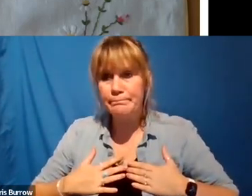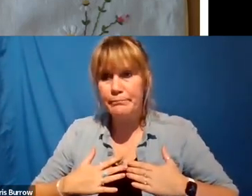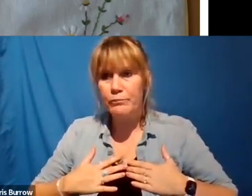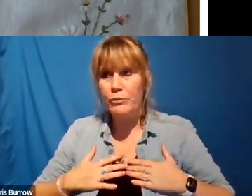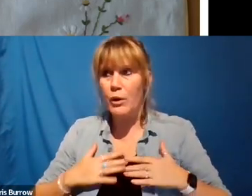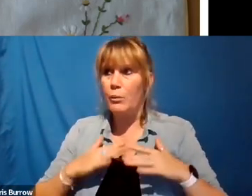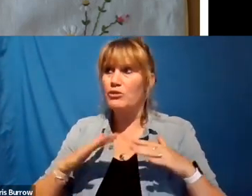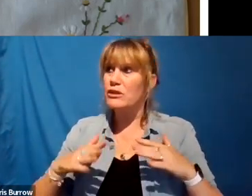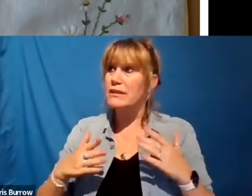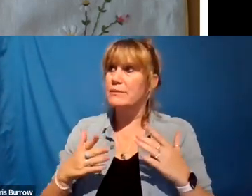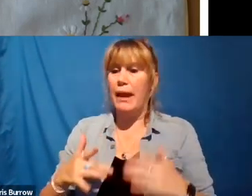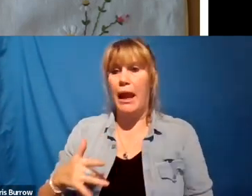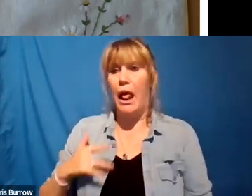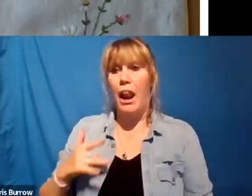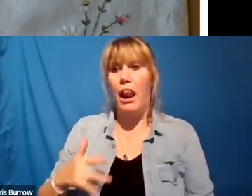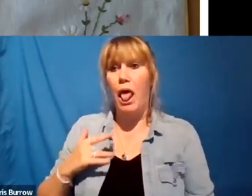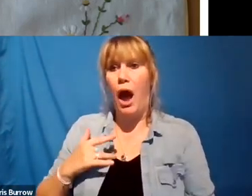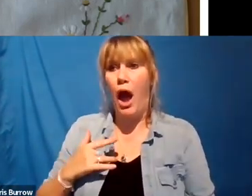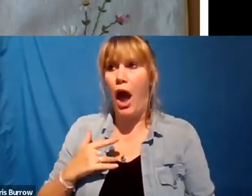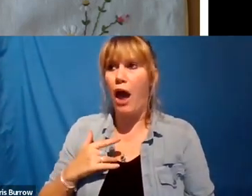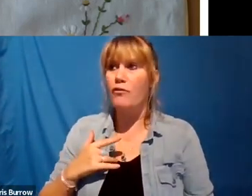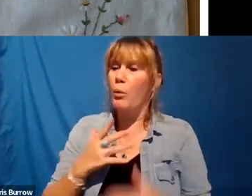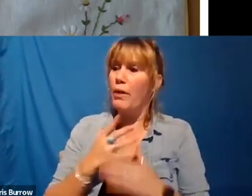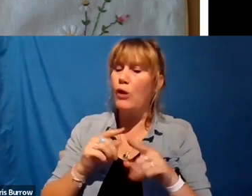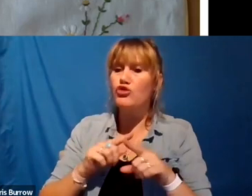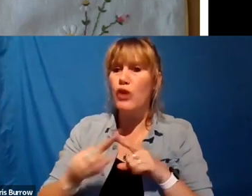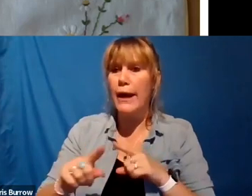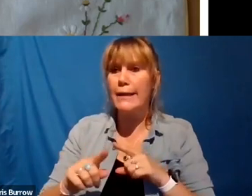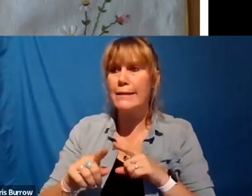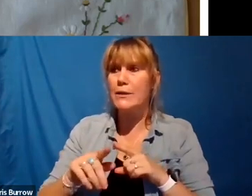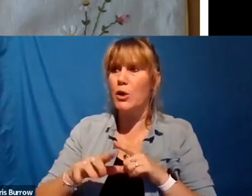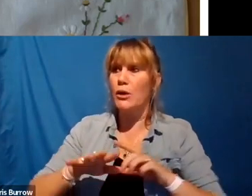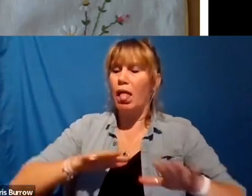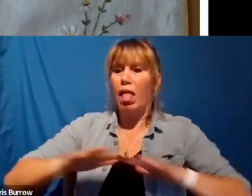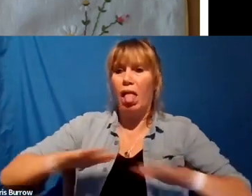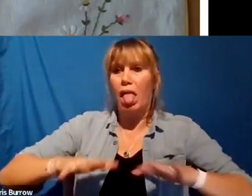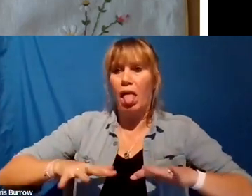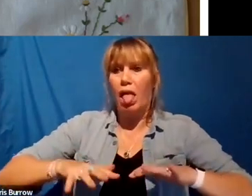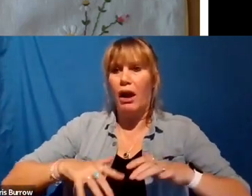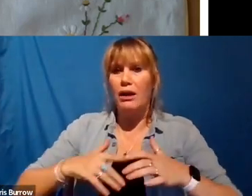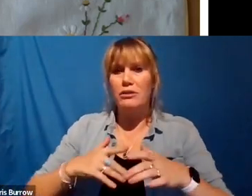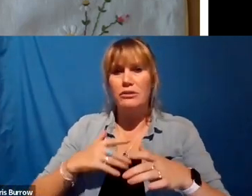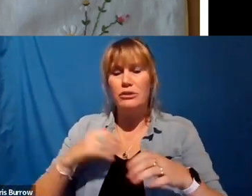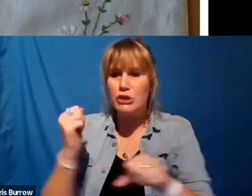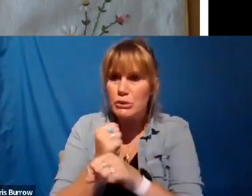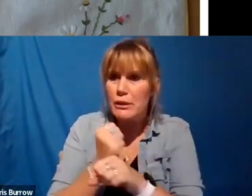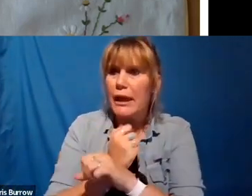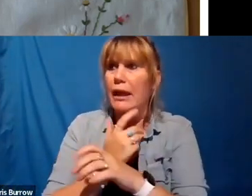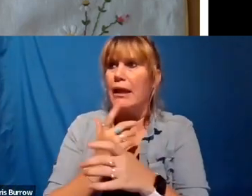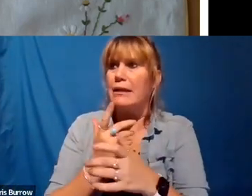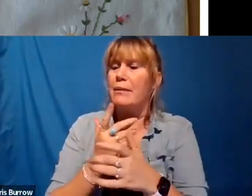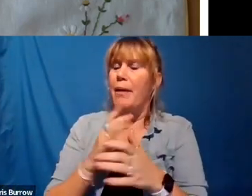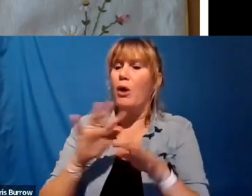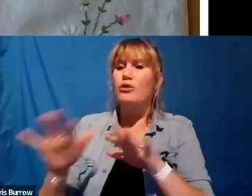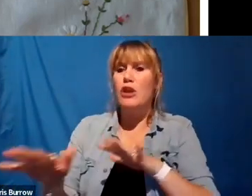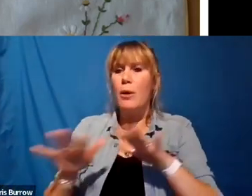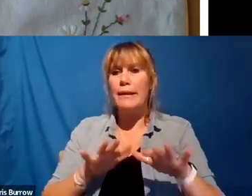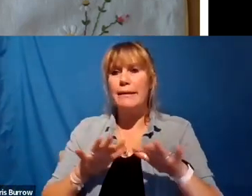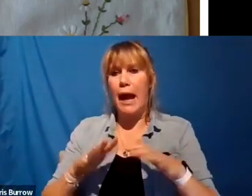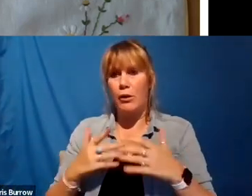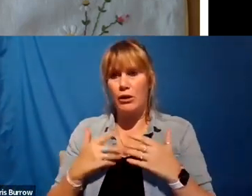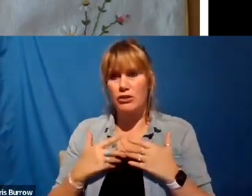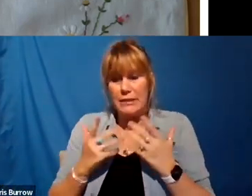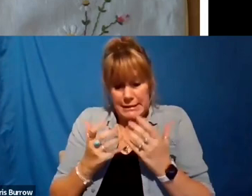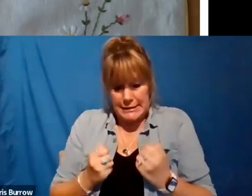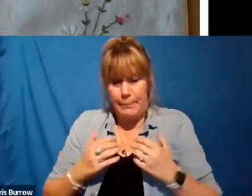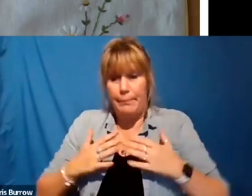having to sort of constantly strive and be in a frenzy of doing. It's about slowing down and being and practicing